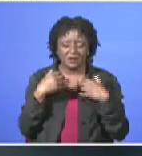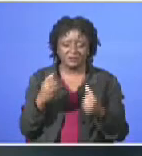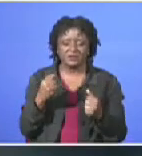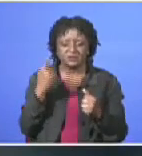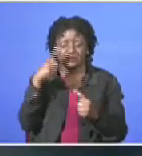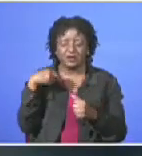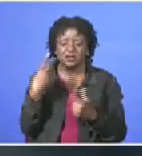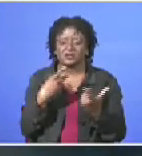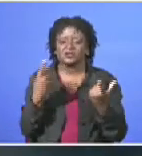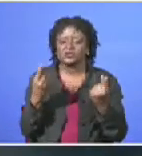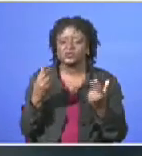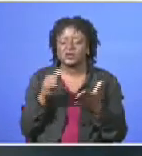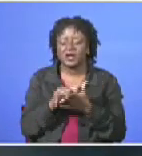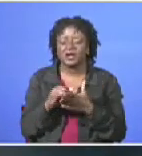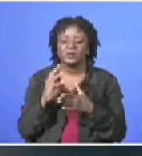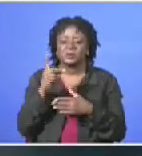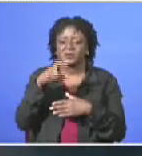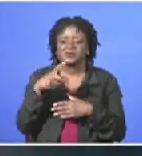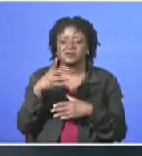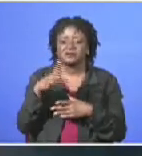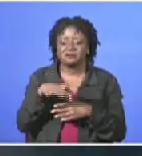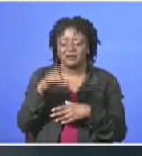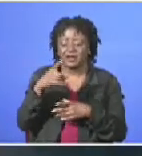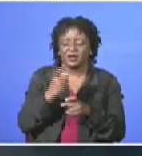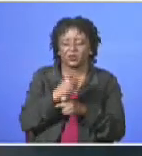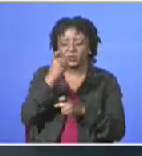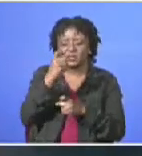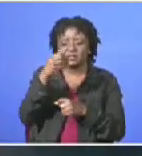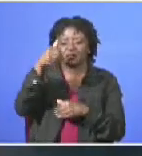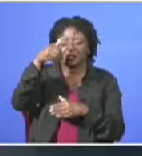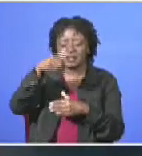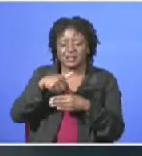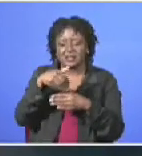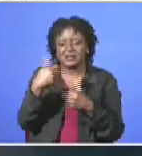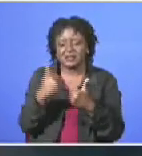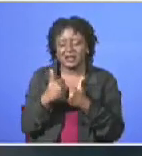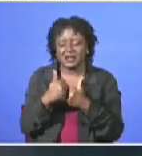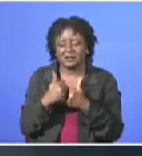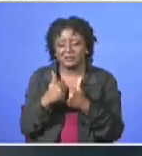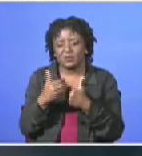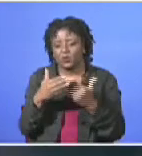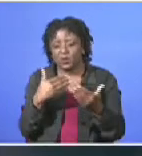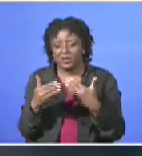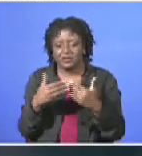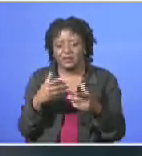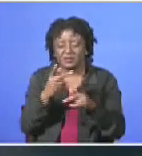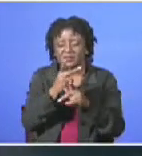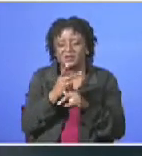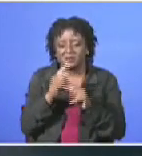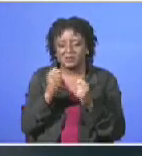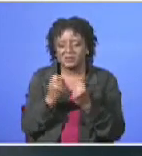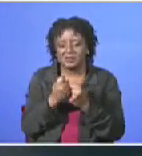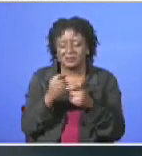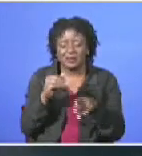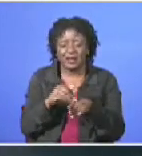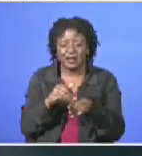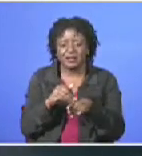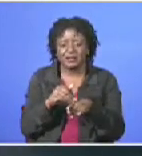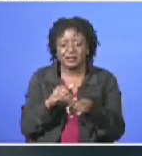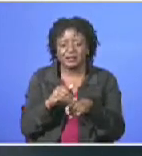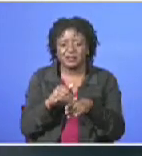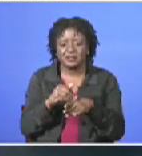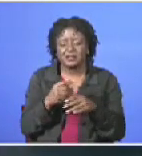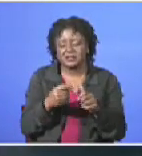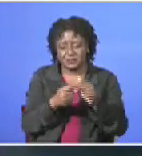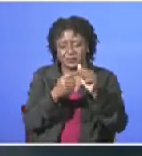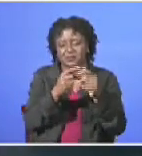find wins within the game. You get what I'm saying? So, like, whether it's keeping the team at a certain point that quarter, or whether it's